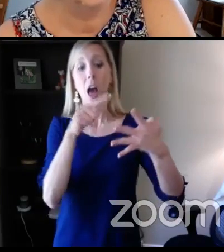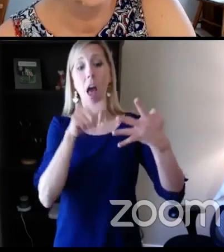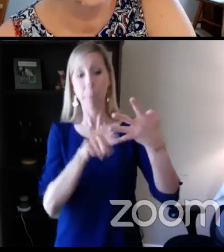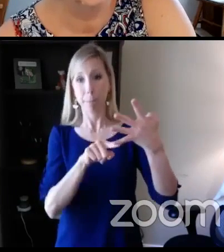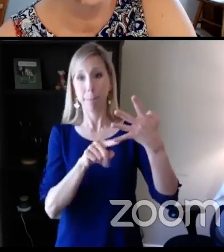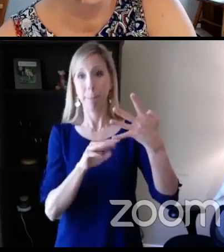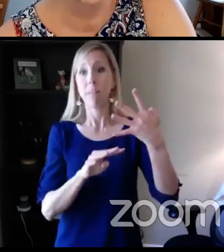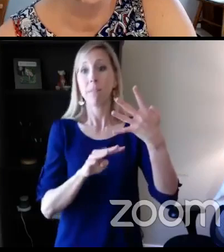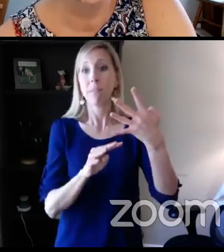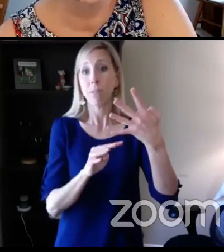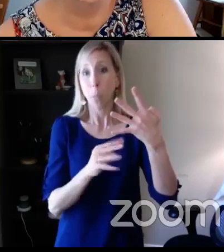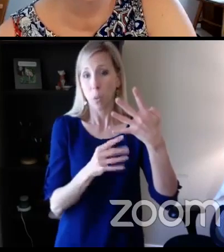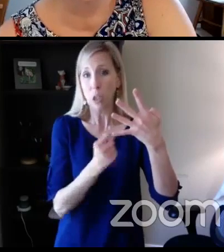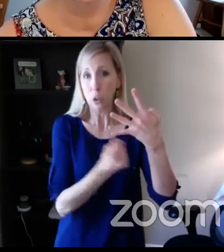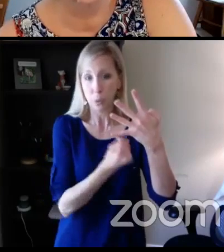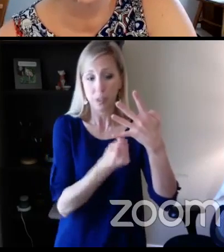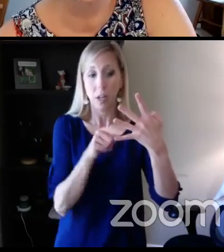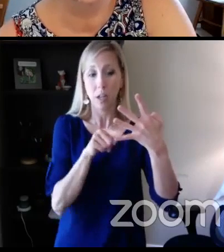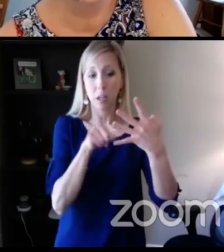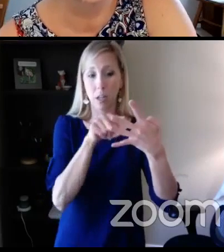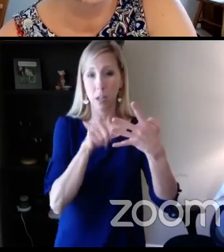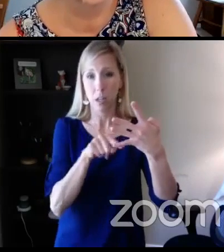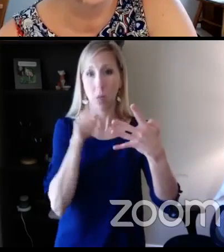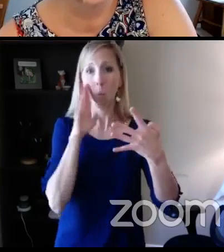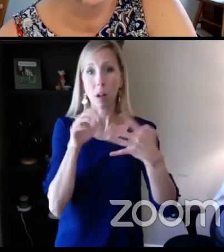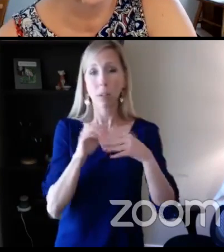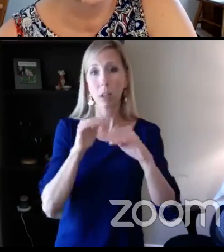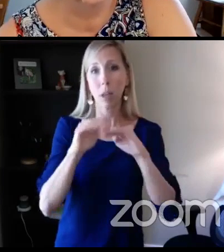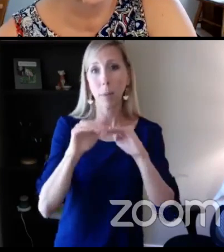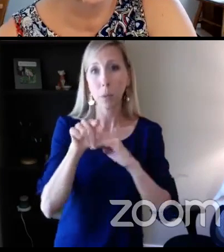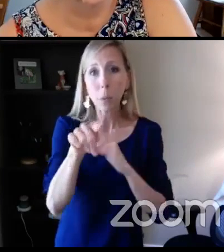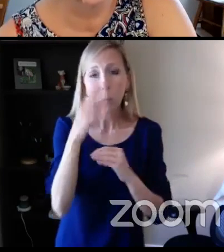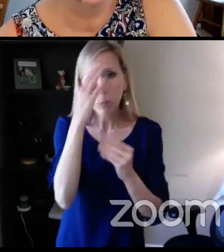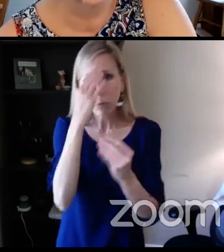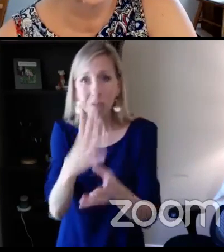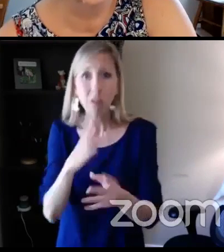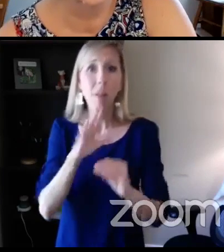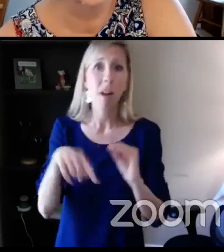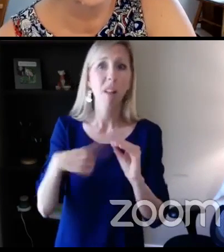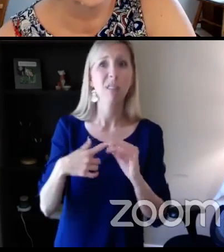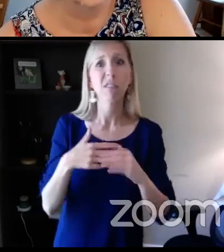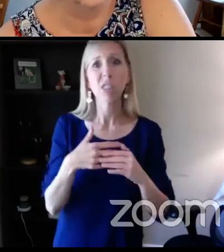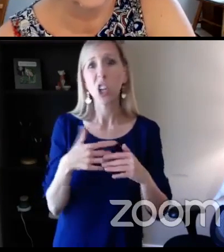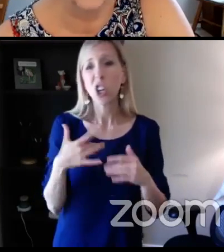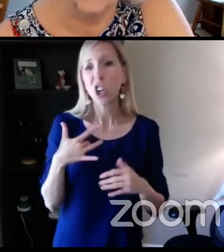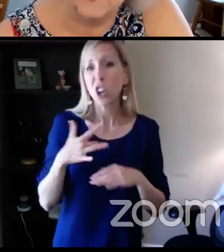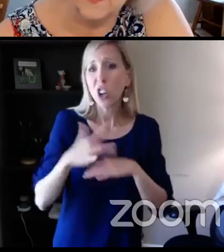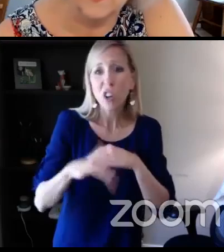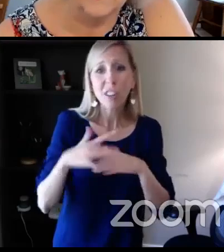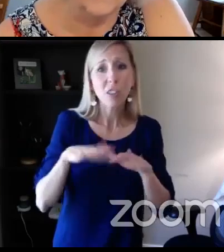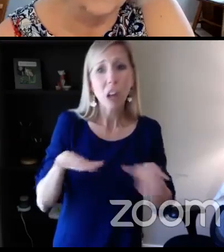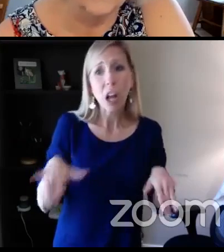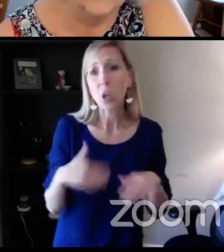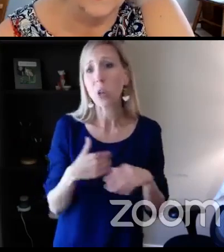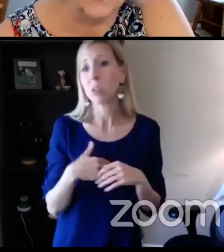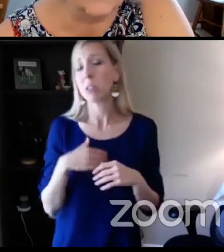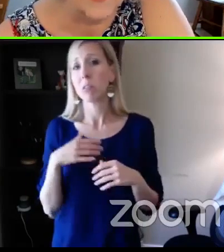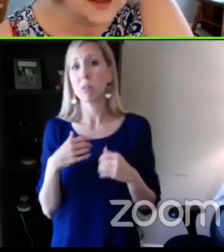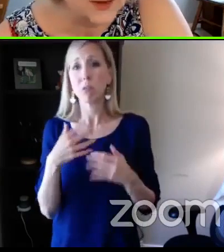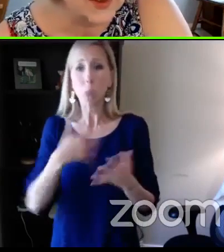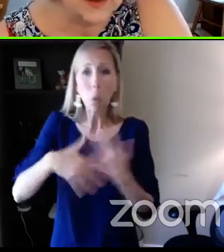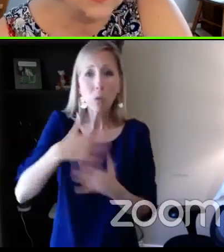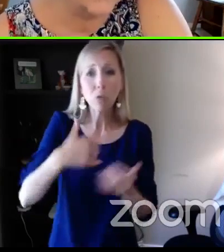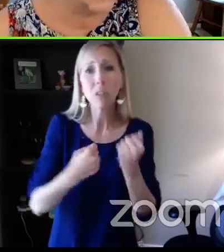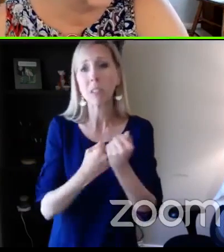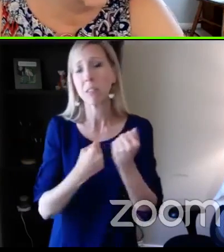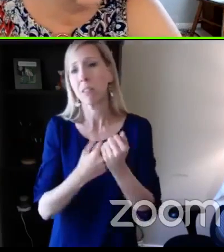about testing, about early childhood, about school age, about social, about advocacy. I think